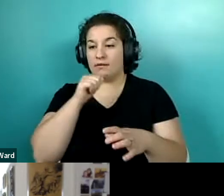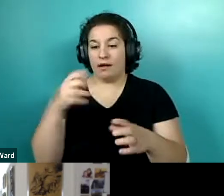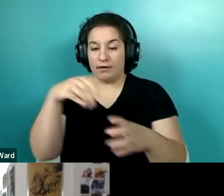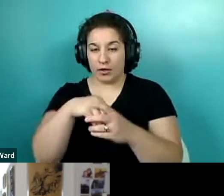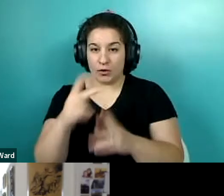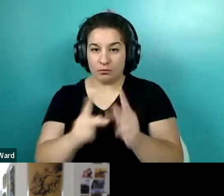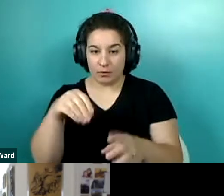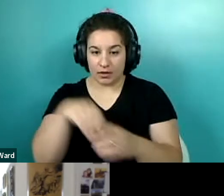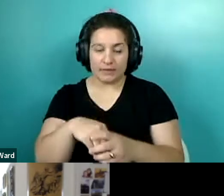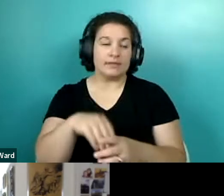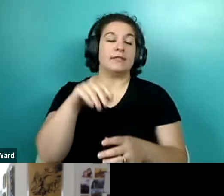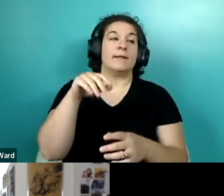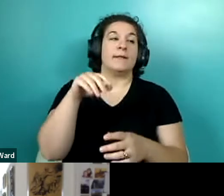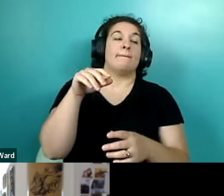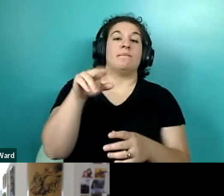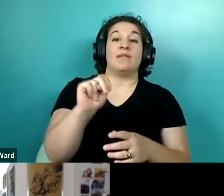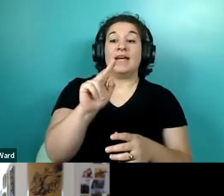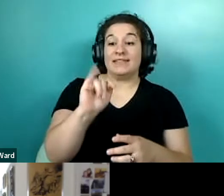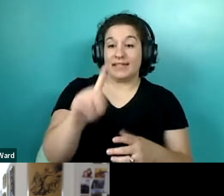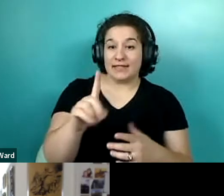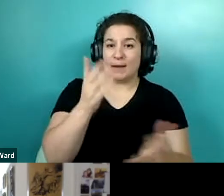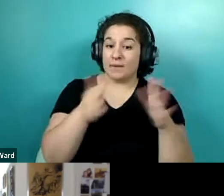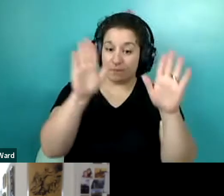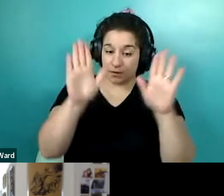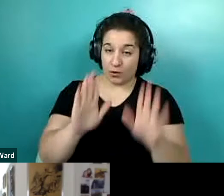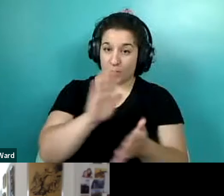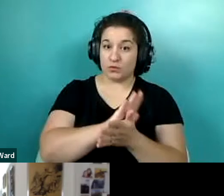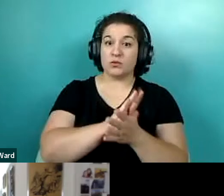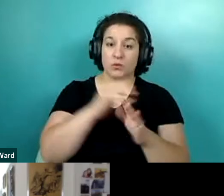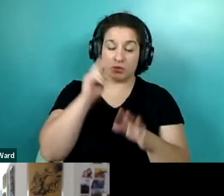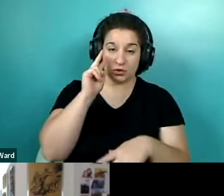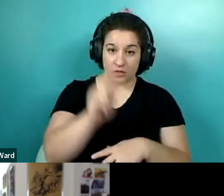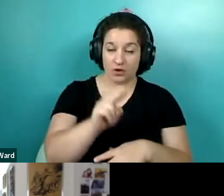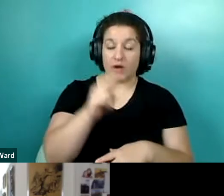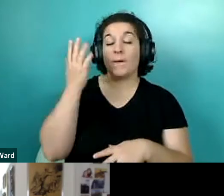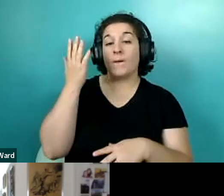NTID might be a great school to look at because